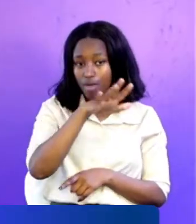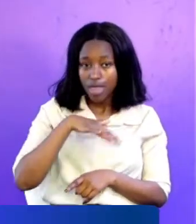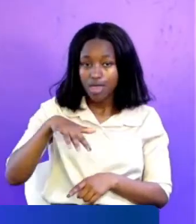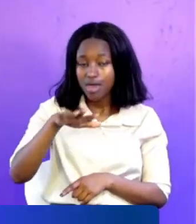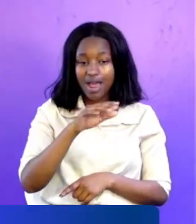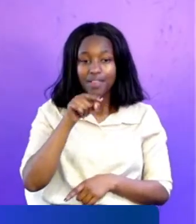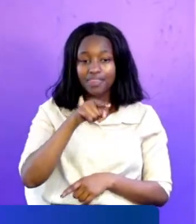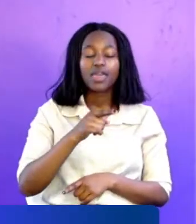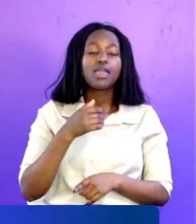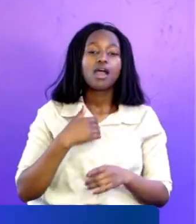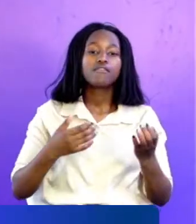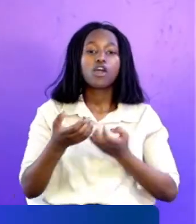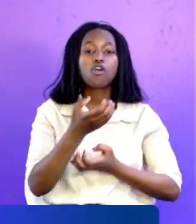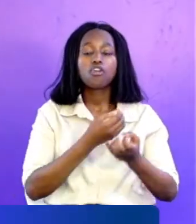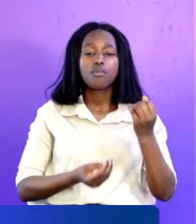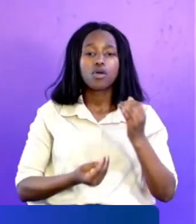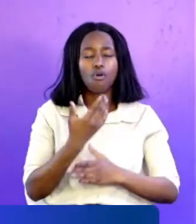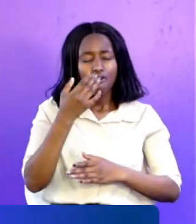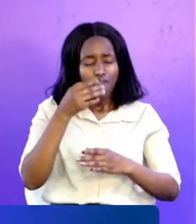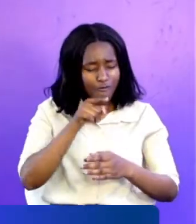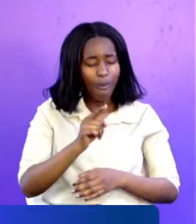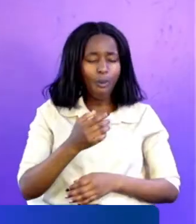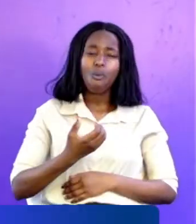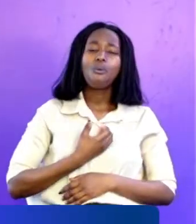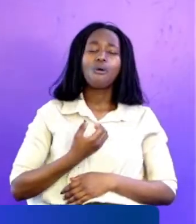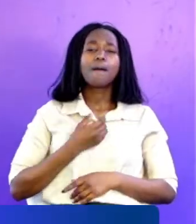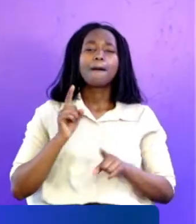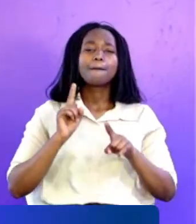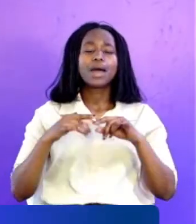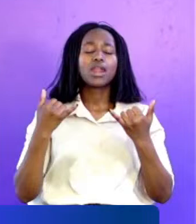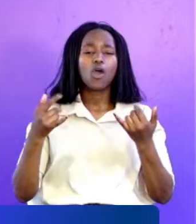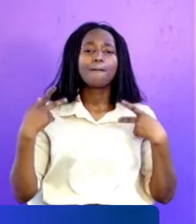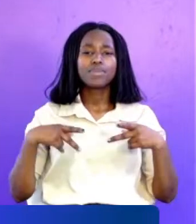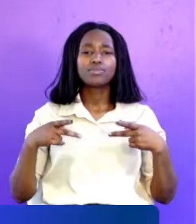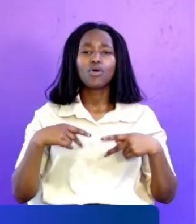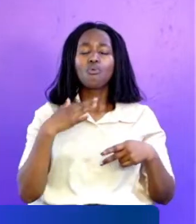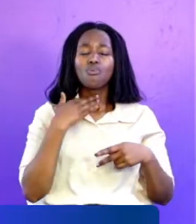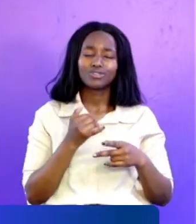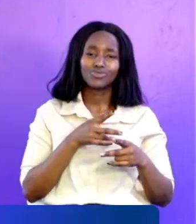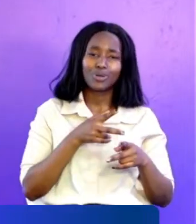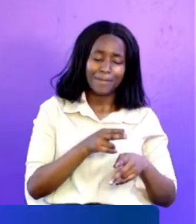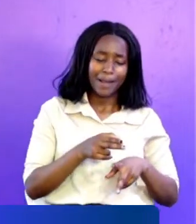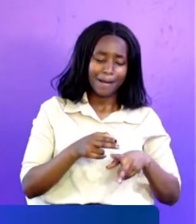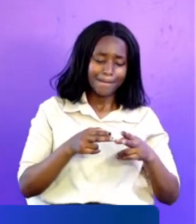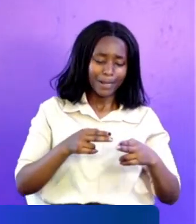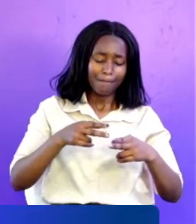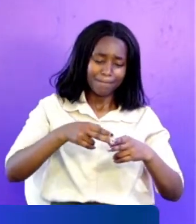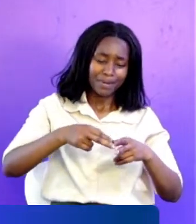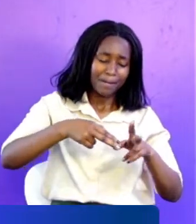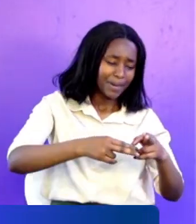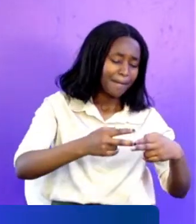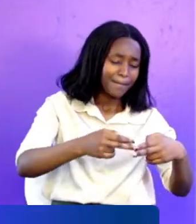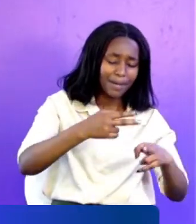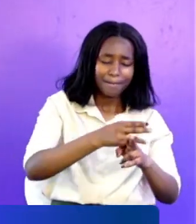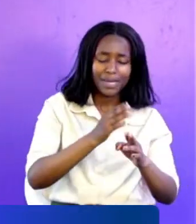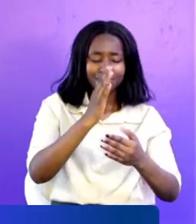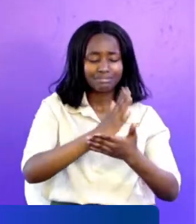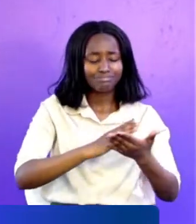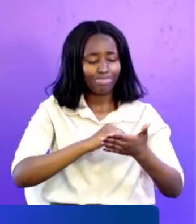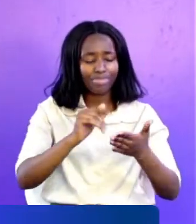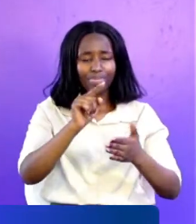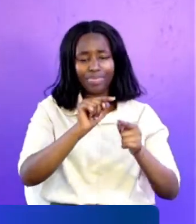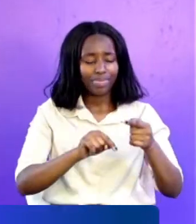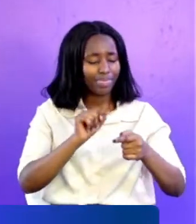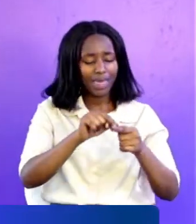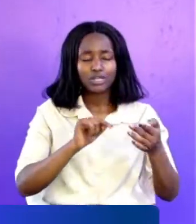another economic block. But now here, people went to cut these things into 47. But the reason why 47 was